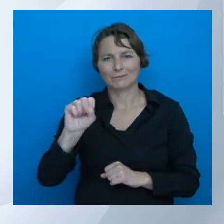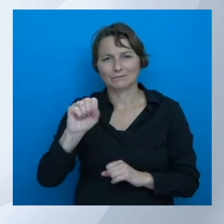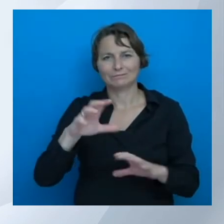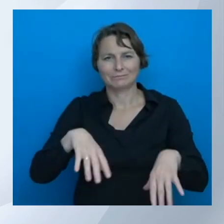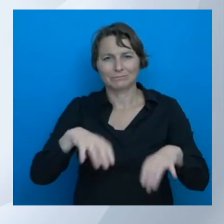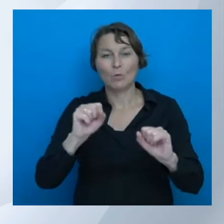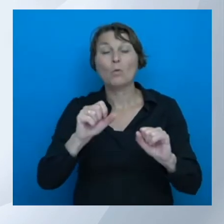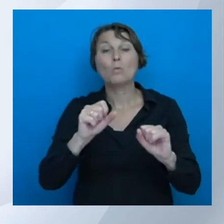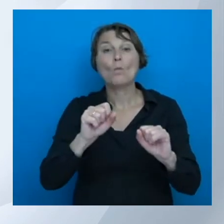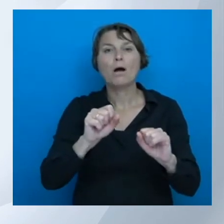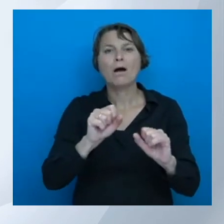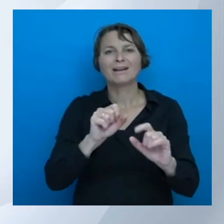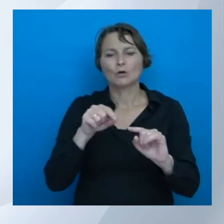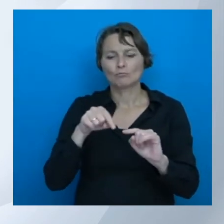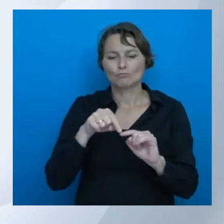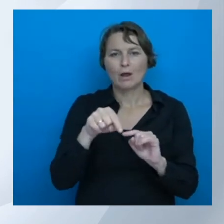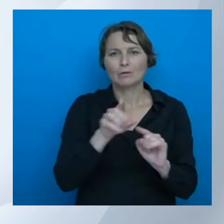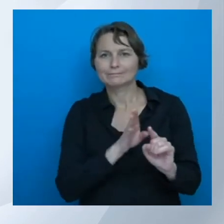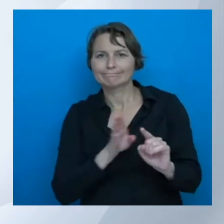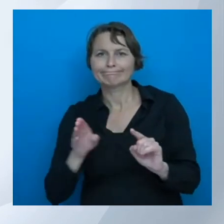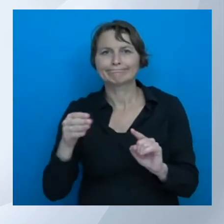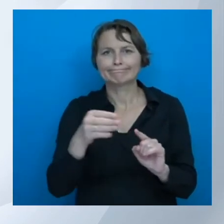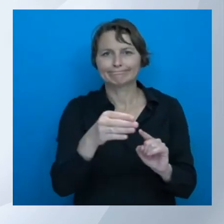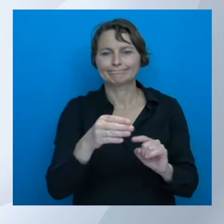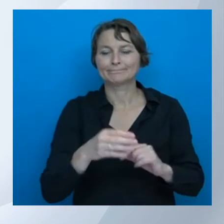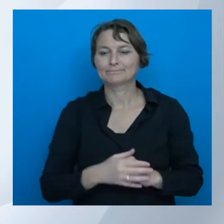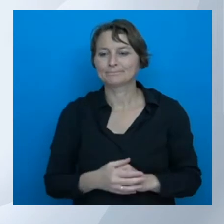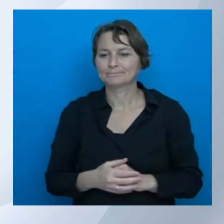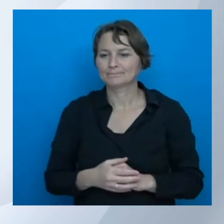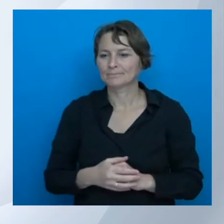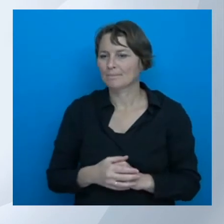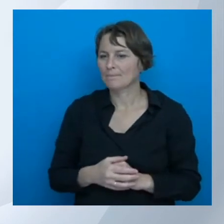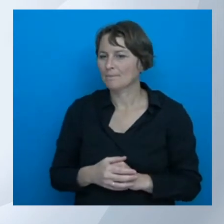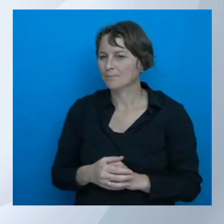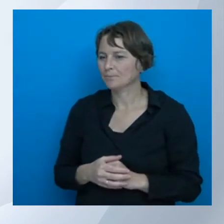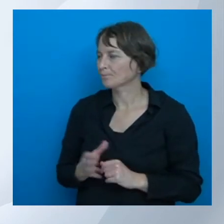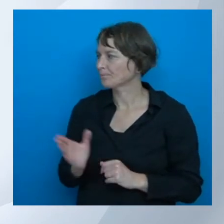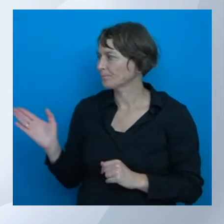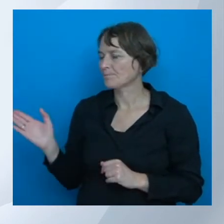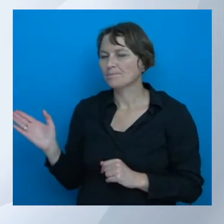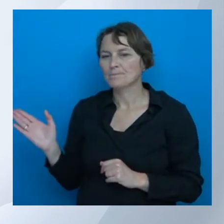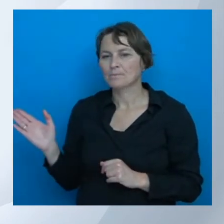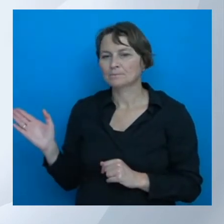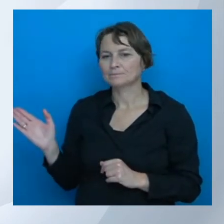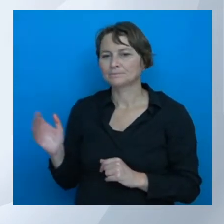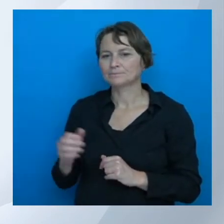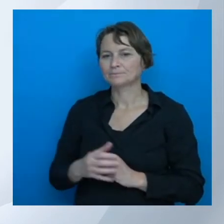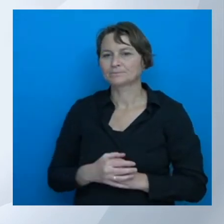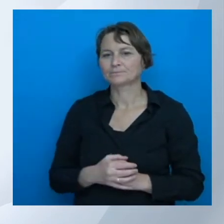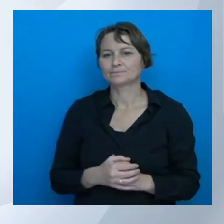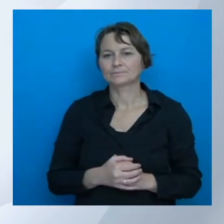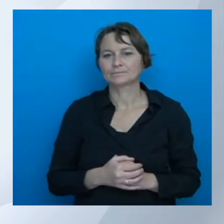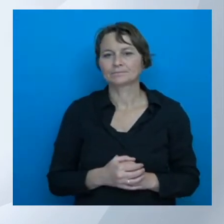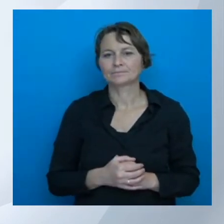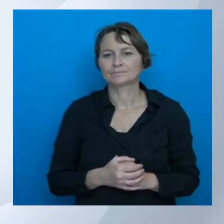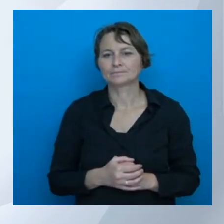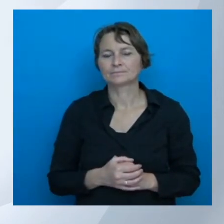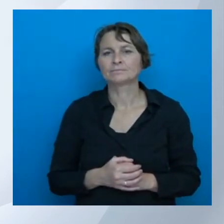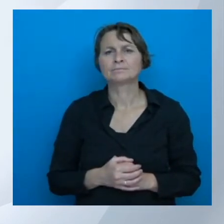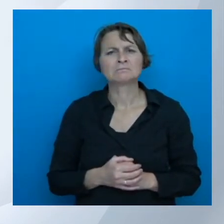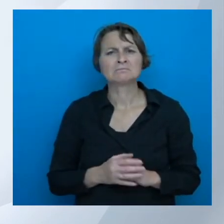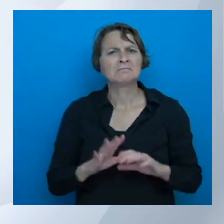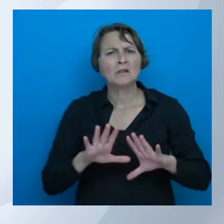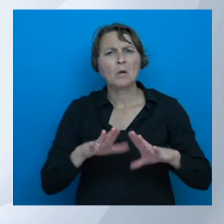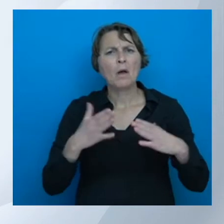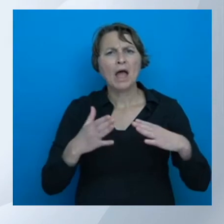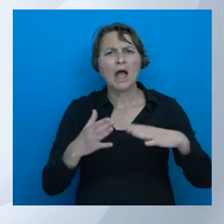Let's re-add that and update it and save. So the process of updating the backend